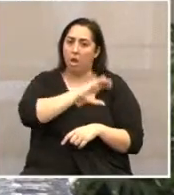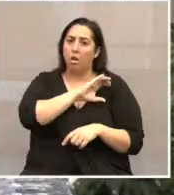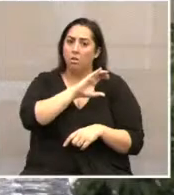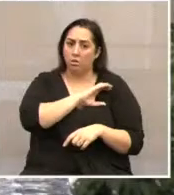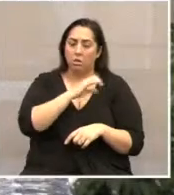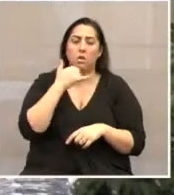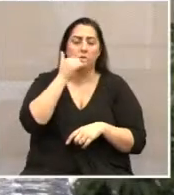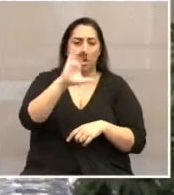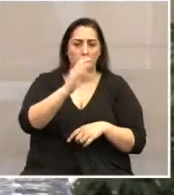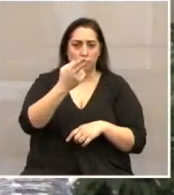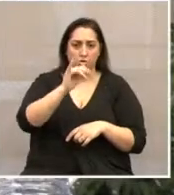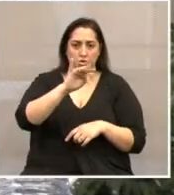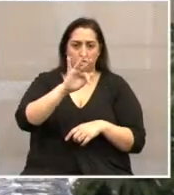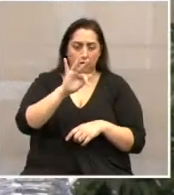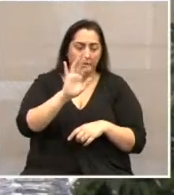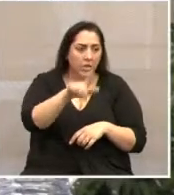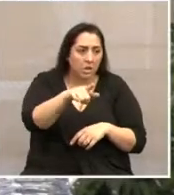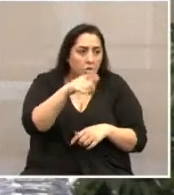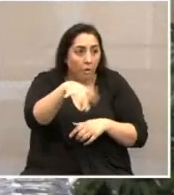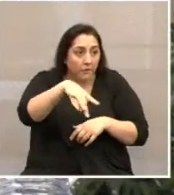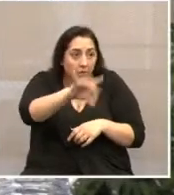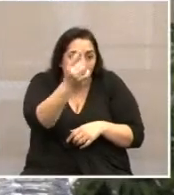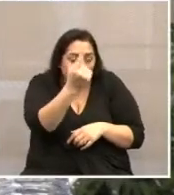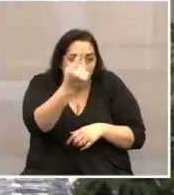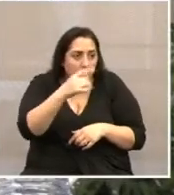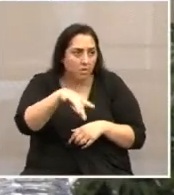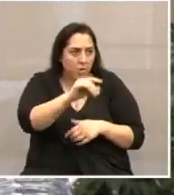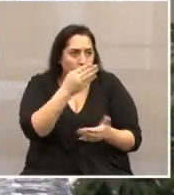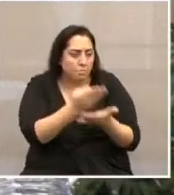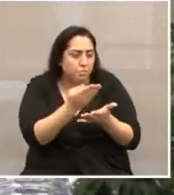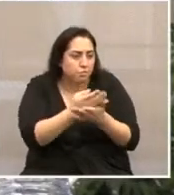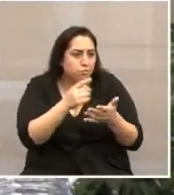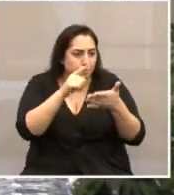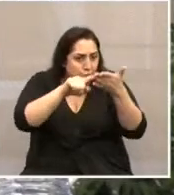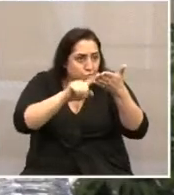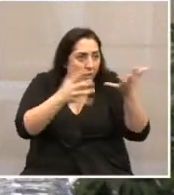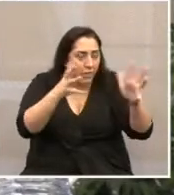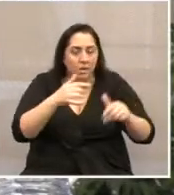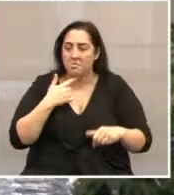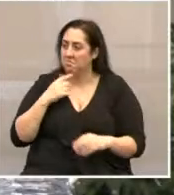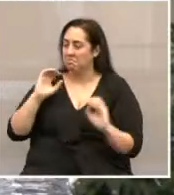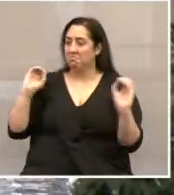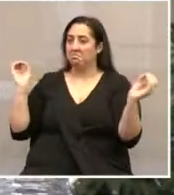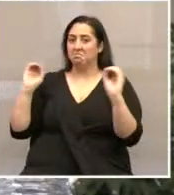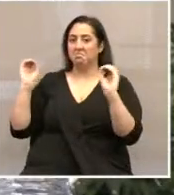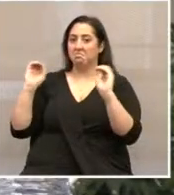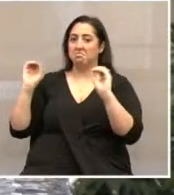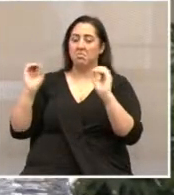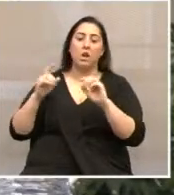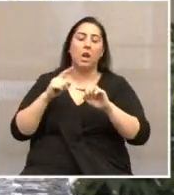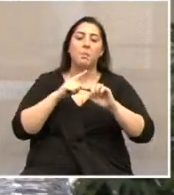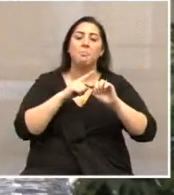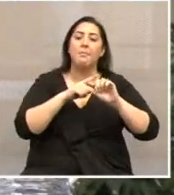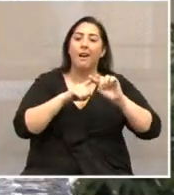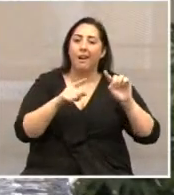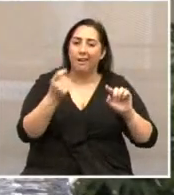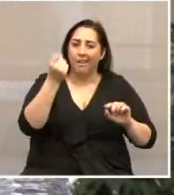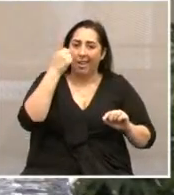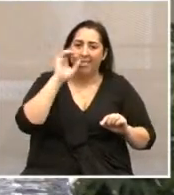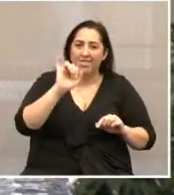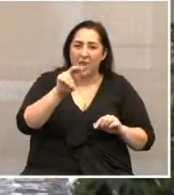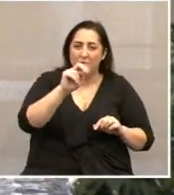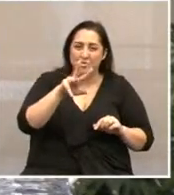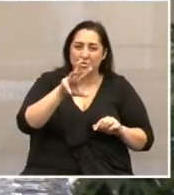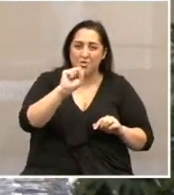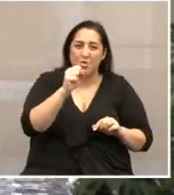saying, Chief, have you found anything? Absolutely not. But that was what's being spread,